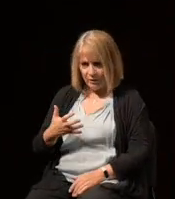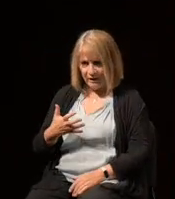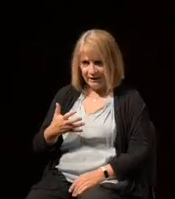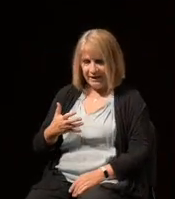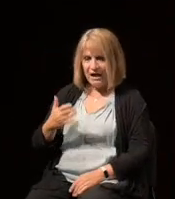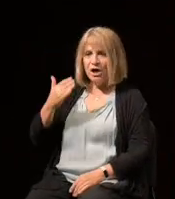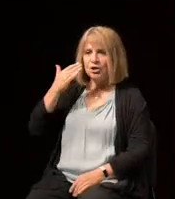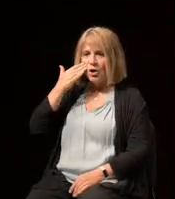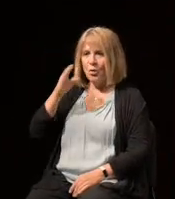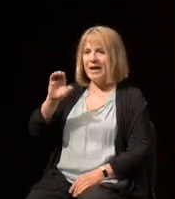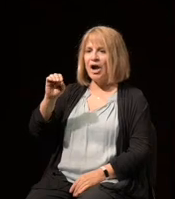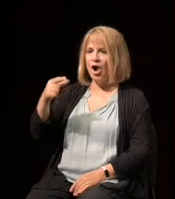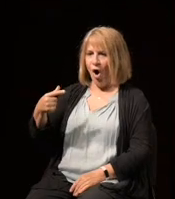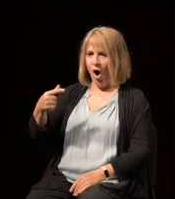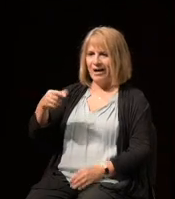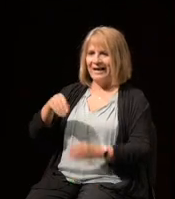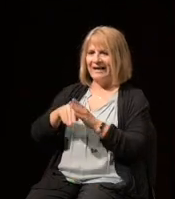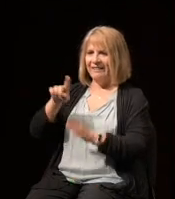structure.